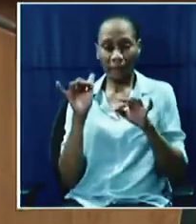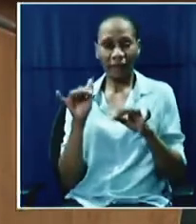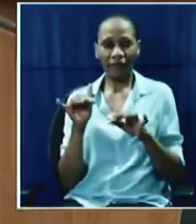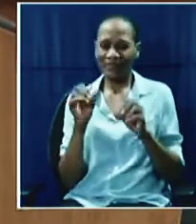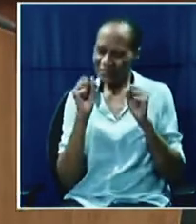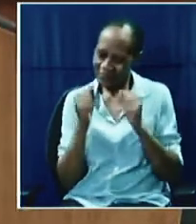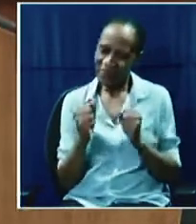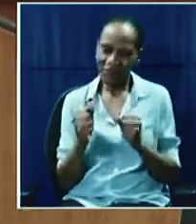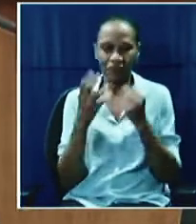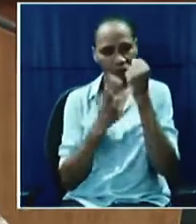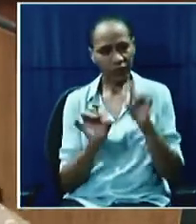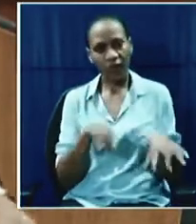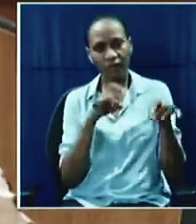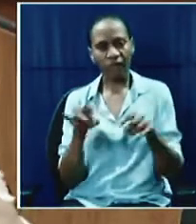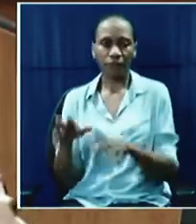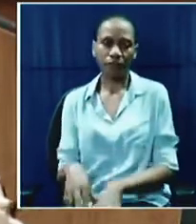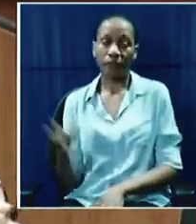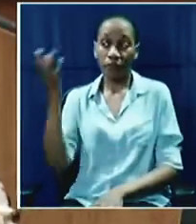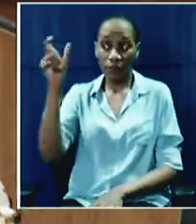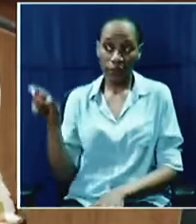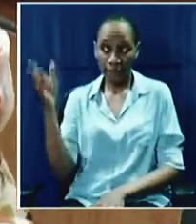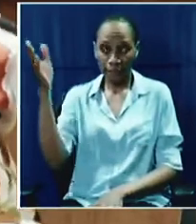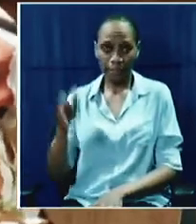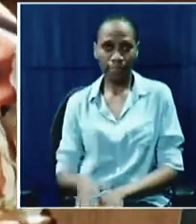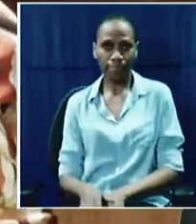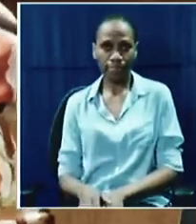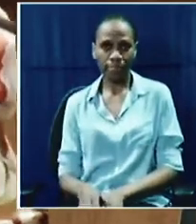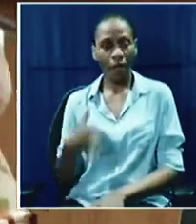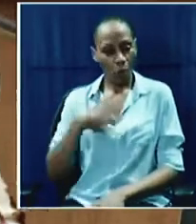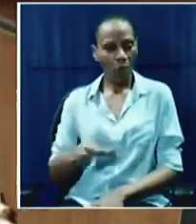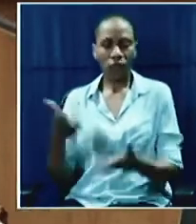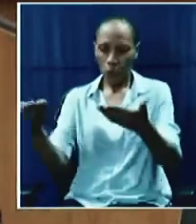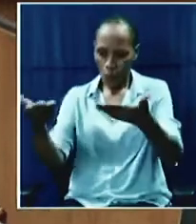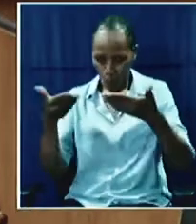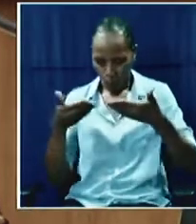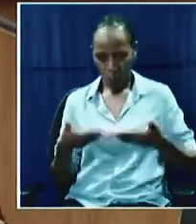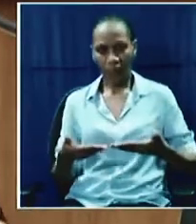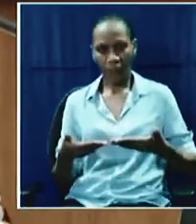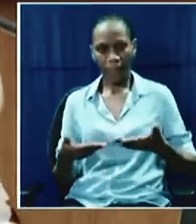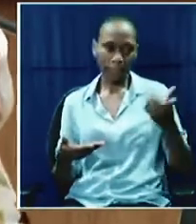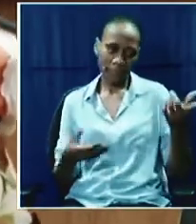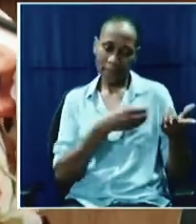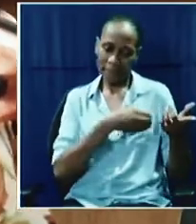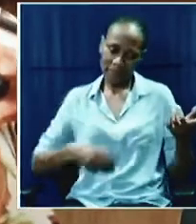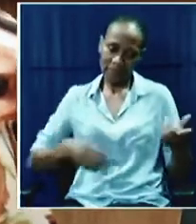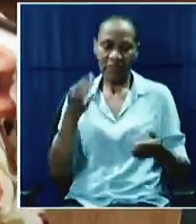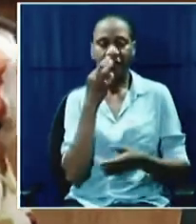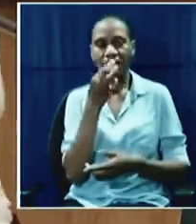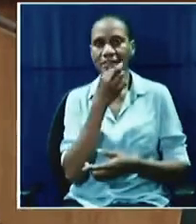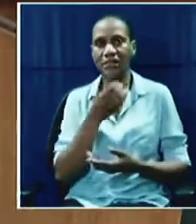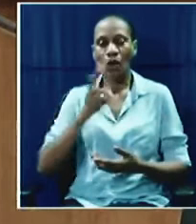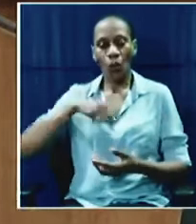squalor. Madam Speaker, we'd like to welcome the President's call that we must fix